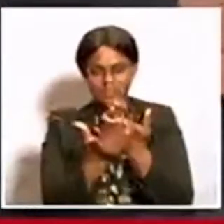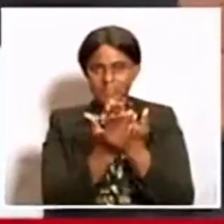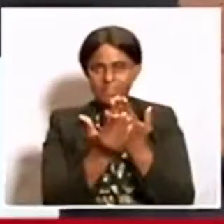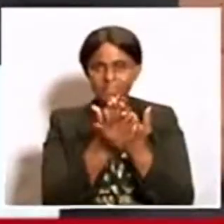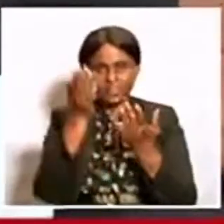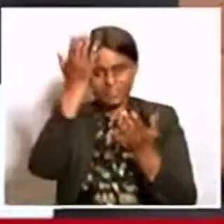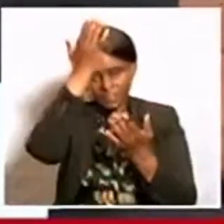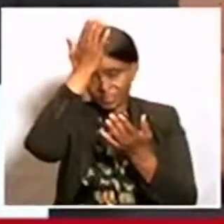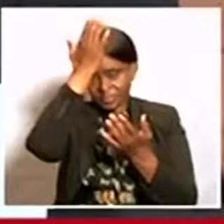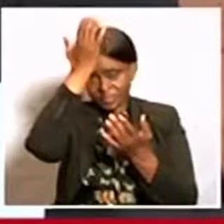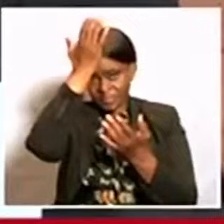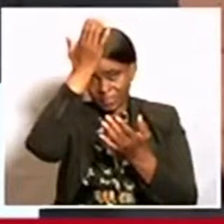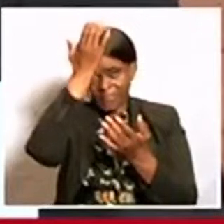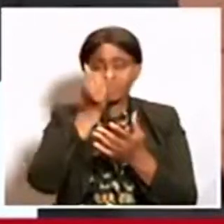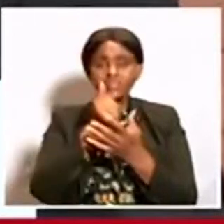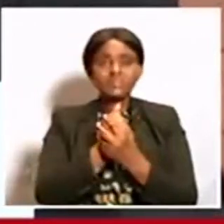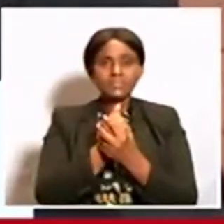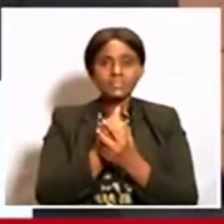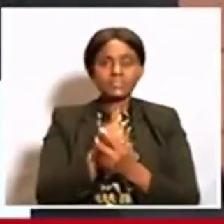dated